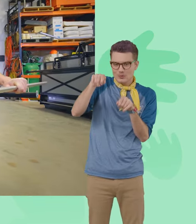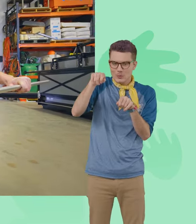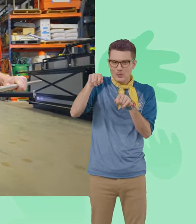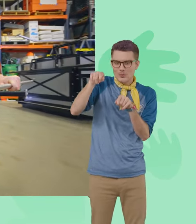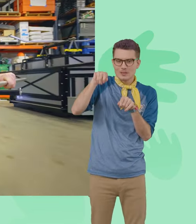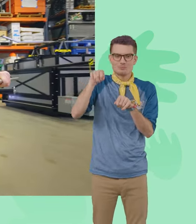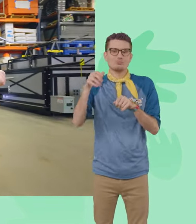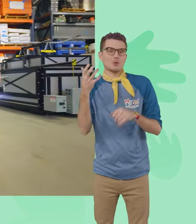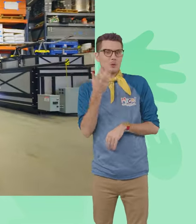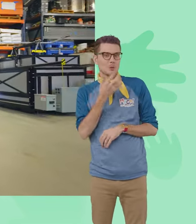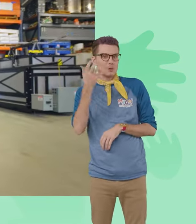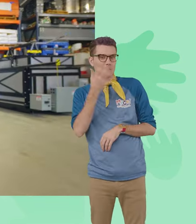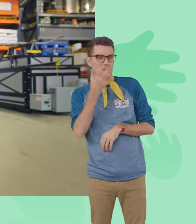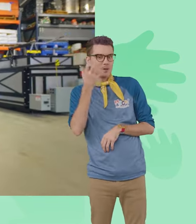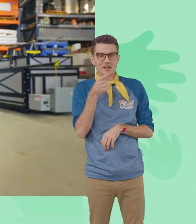Wow.